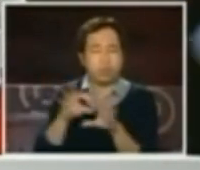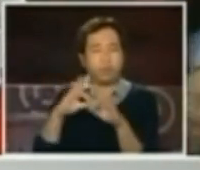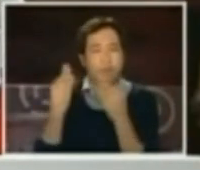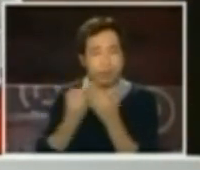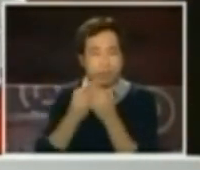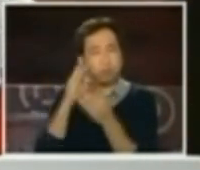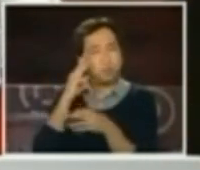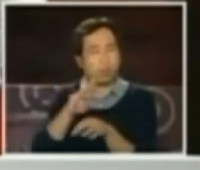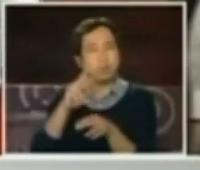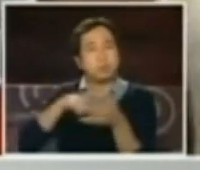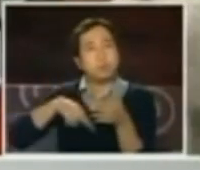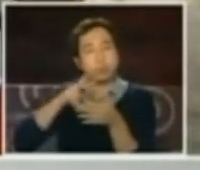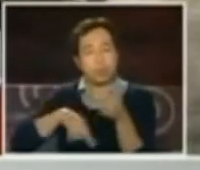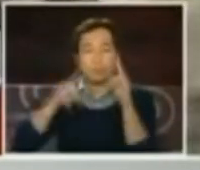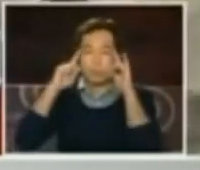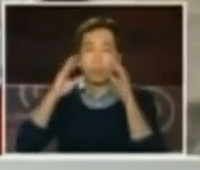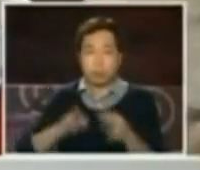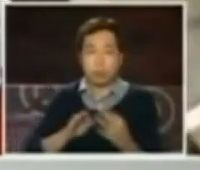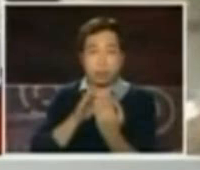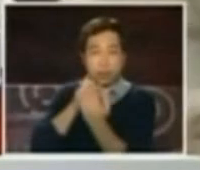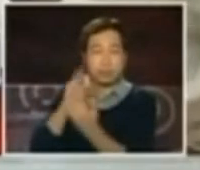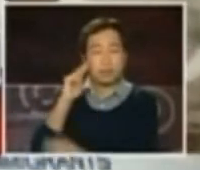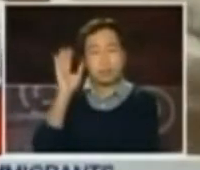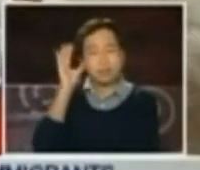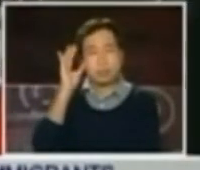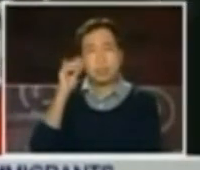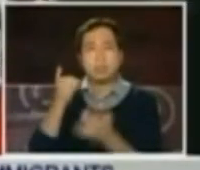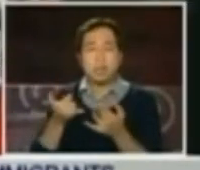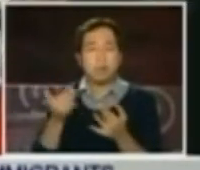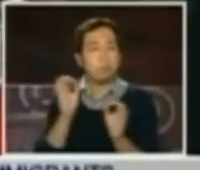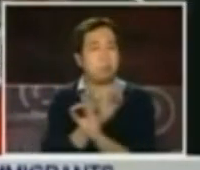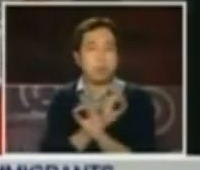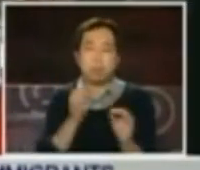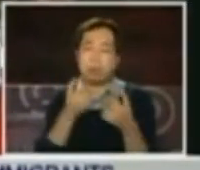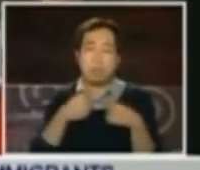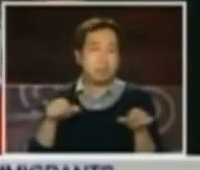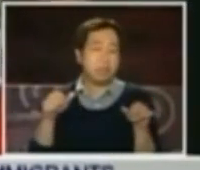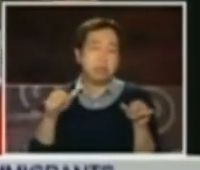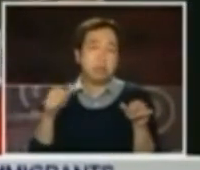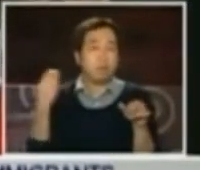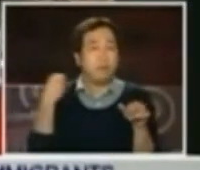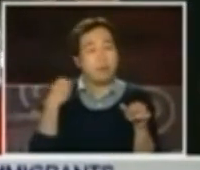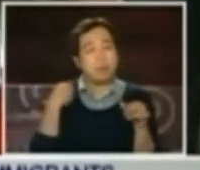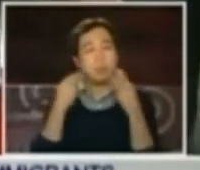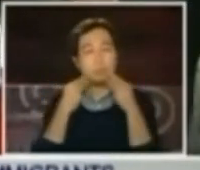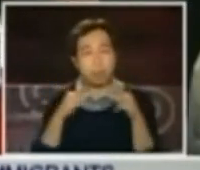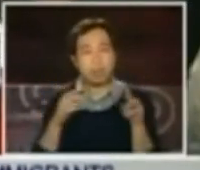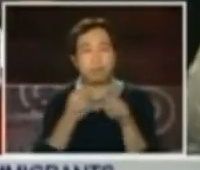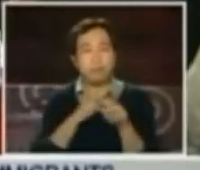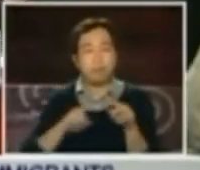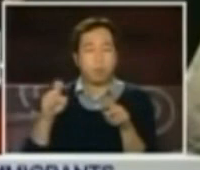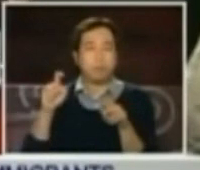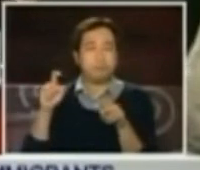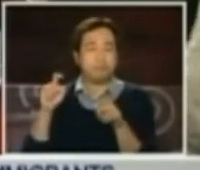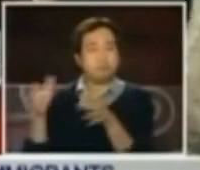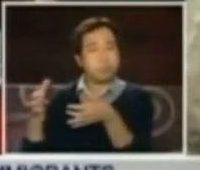reading of the verdict on the Chief Justice. We don't have yet any official word as to any statement coming from the